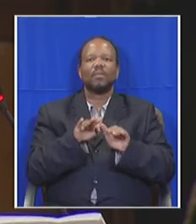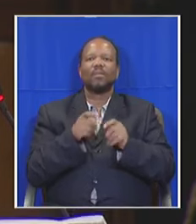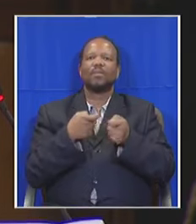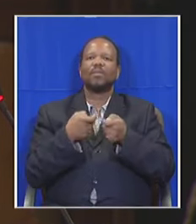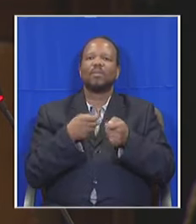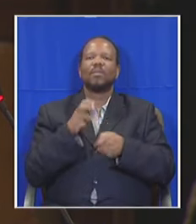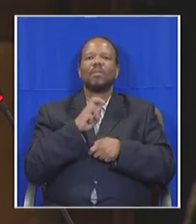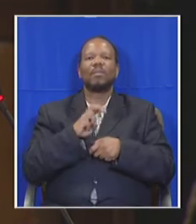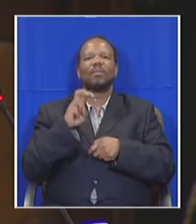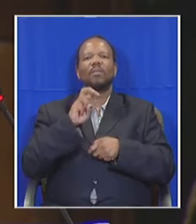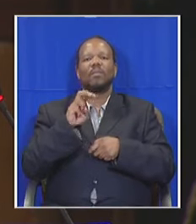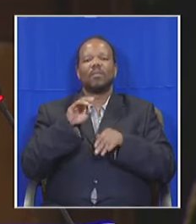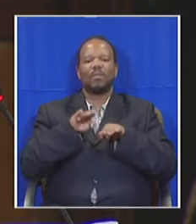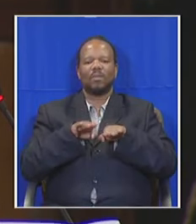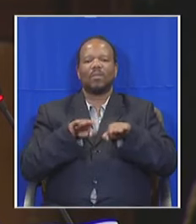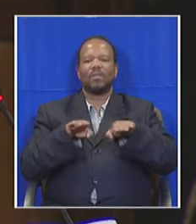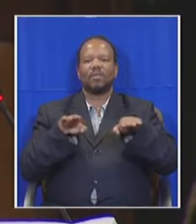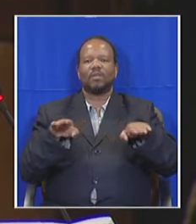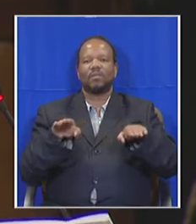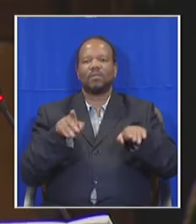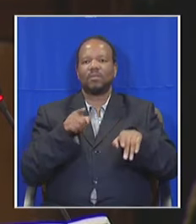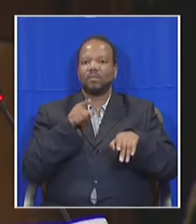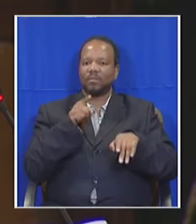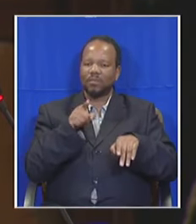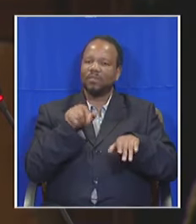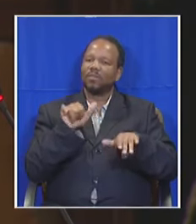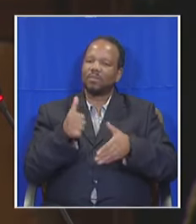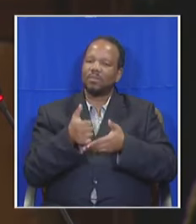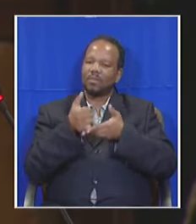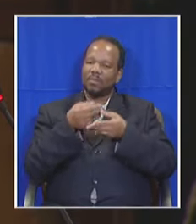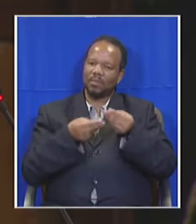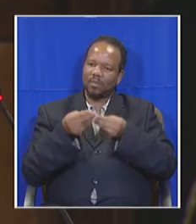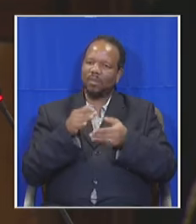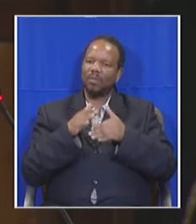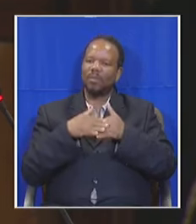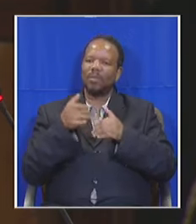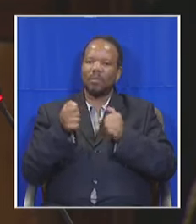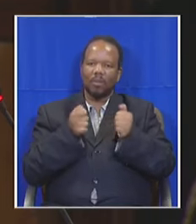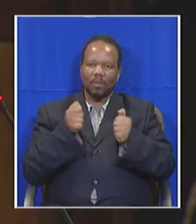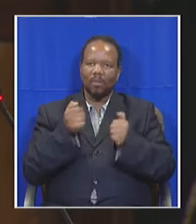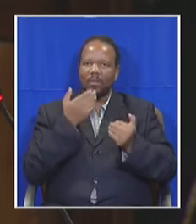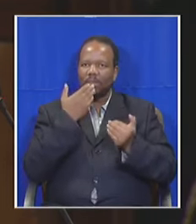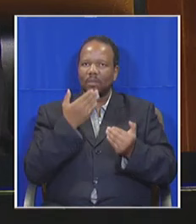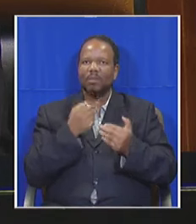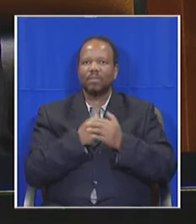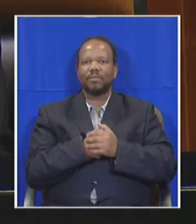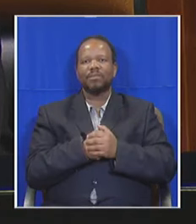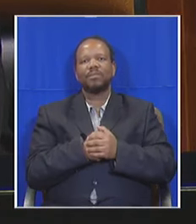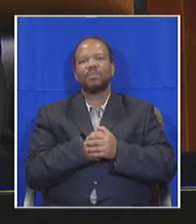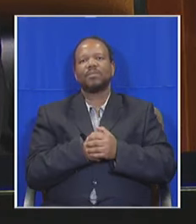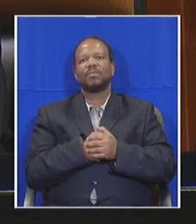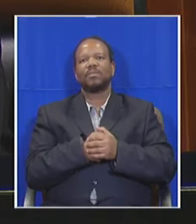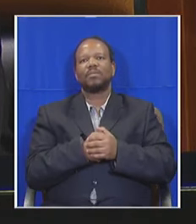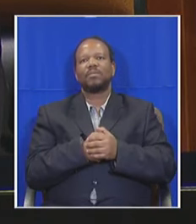transport infrastructure as an important determinant of economic growth, job creation, and poverty reduction. Thank you. Thank you.